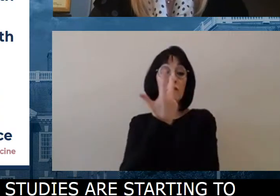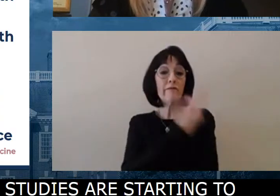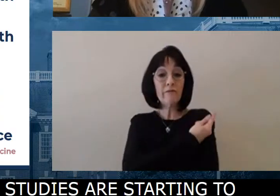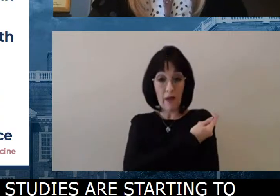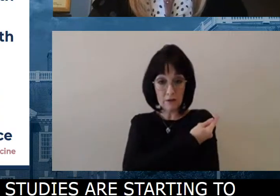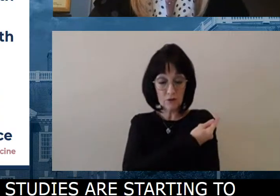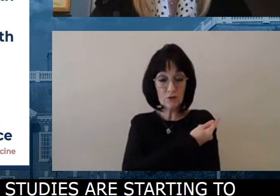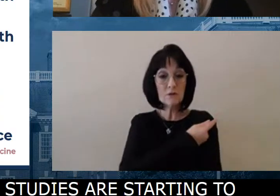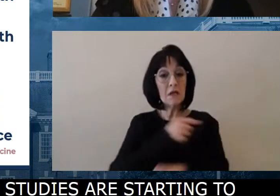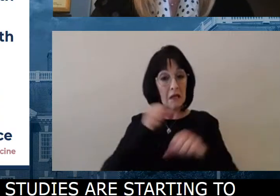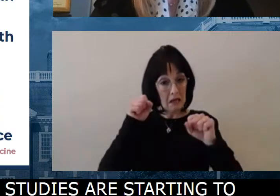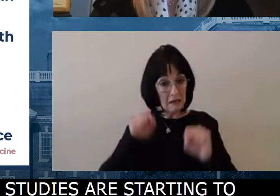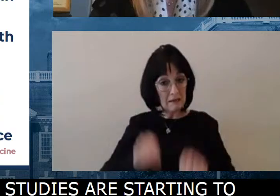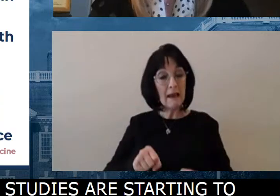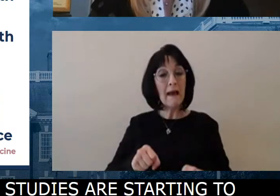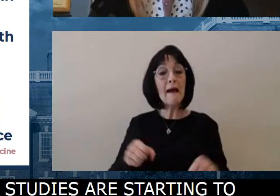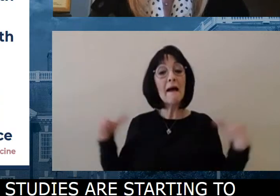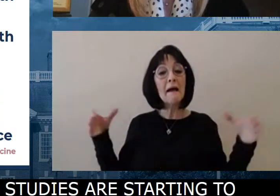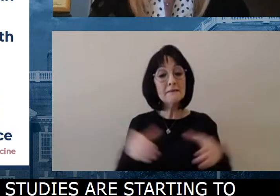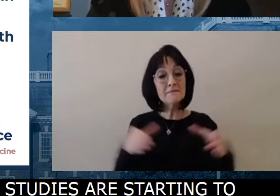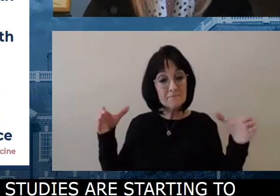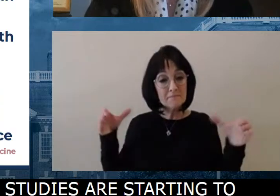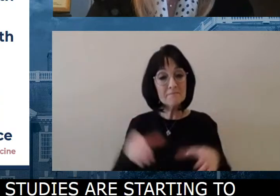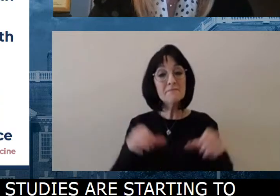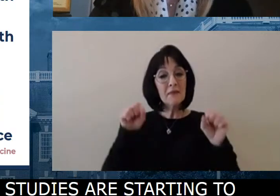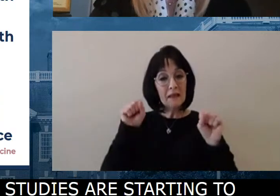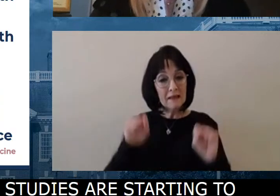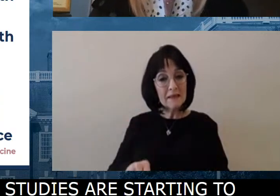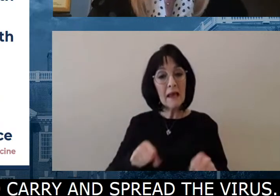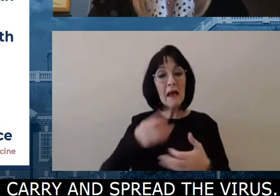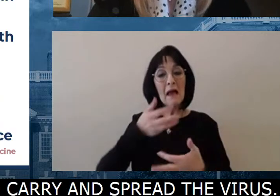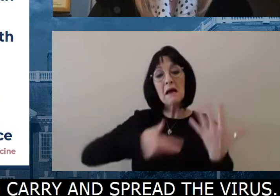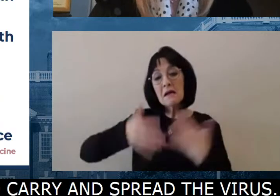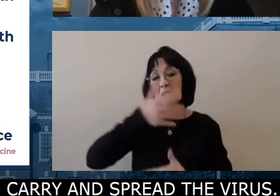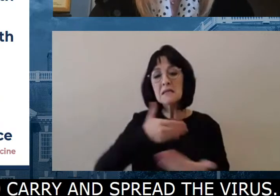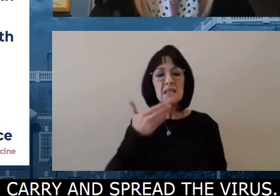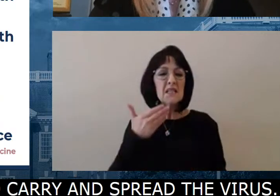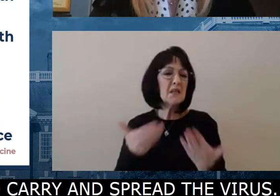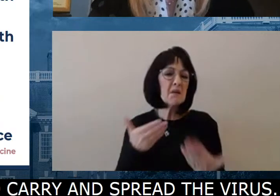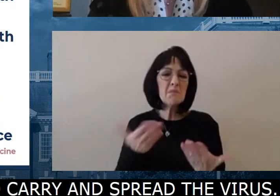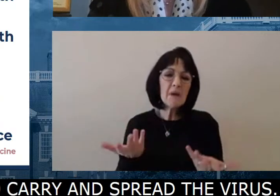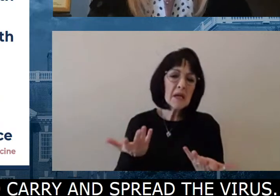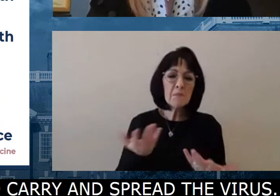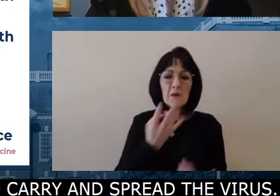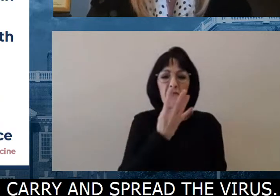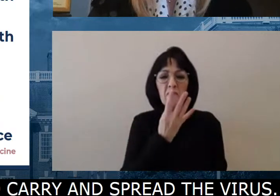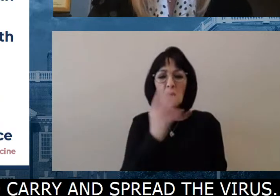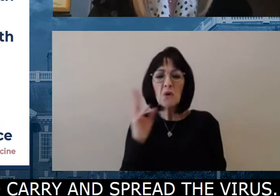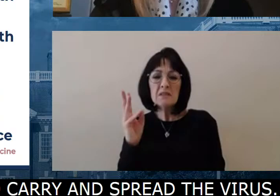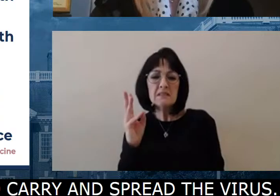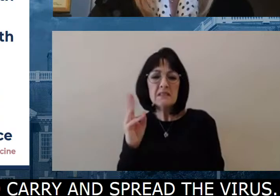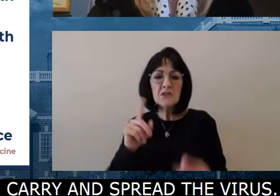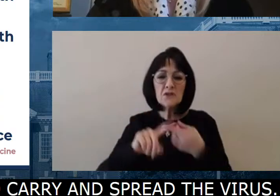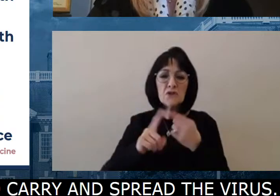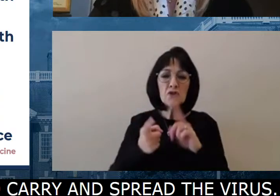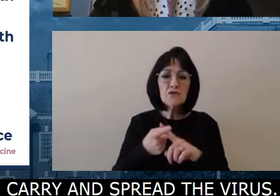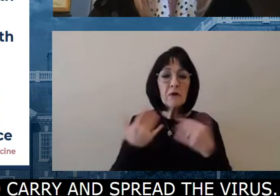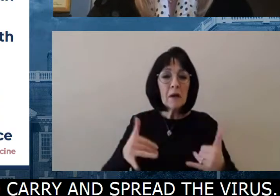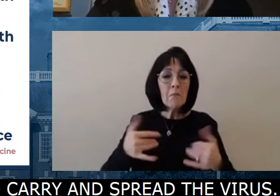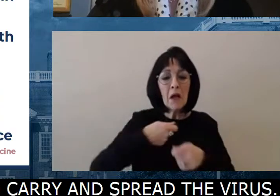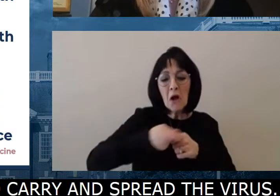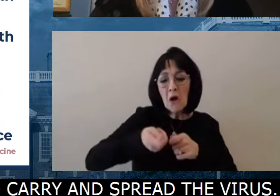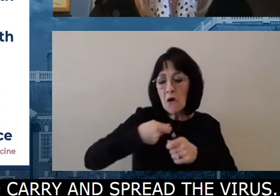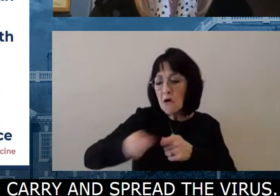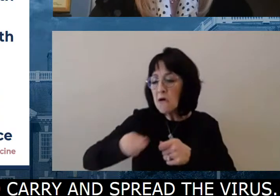social distancing. So that might be a group of 4 or 6 friends who might want to play cards